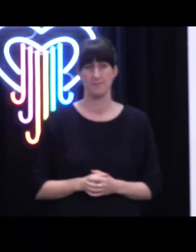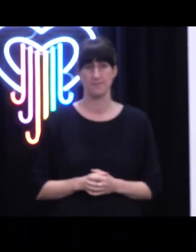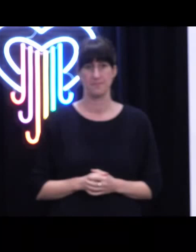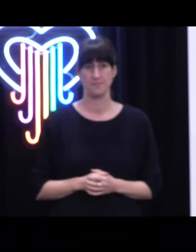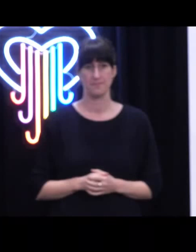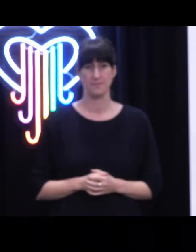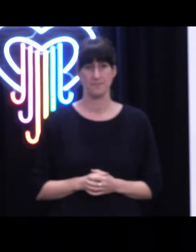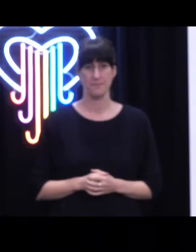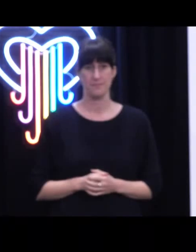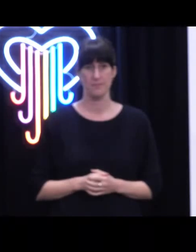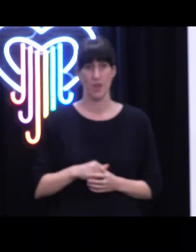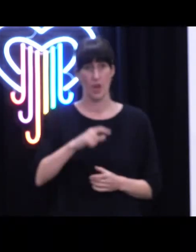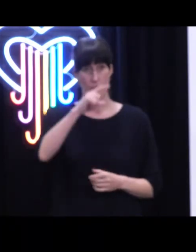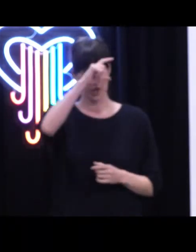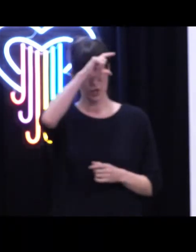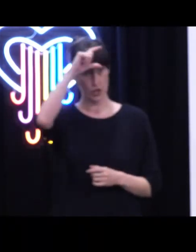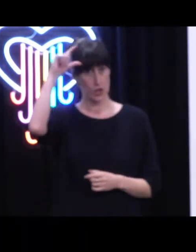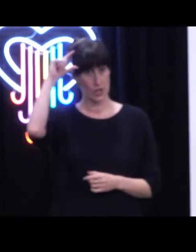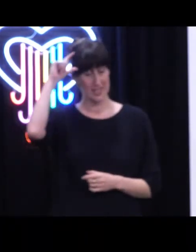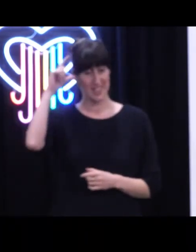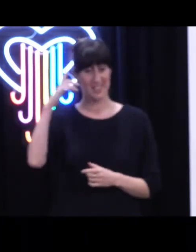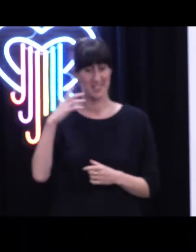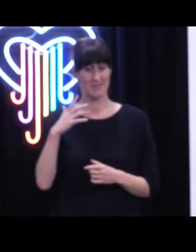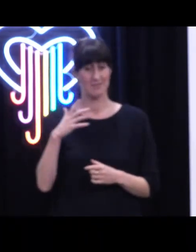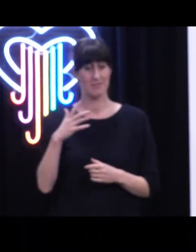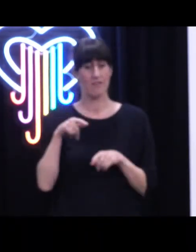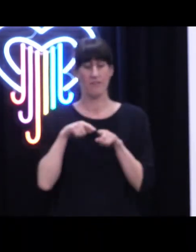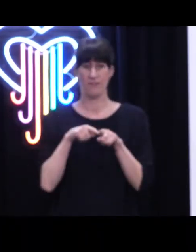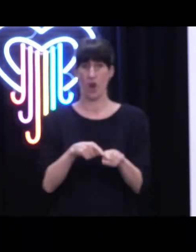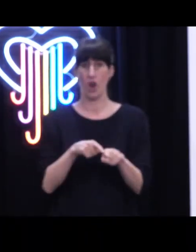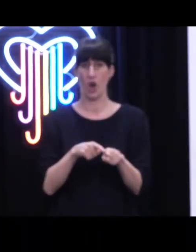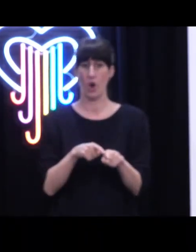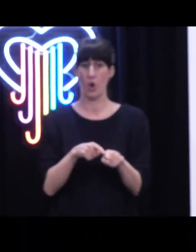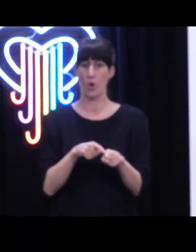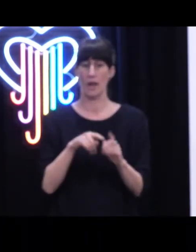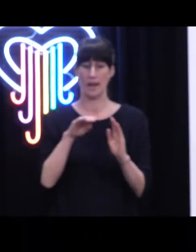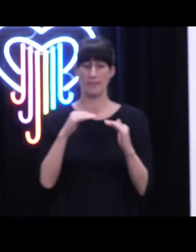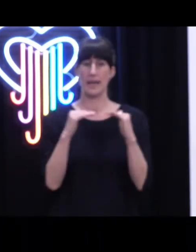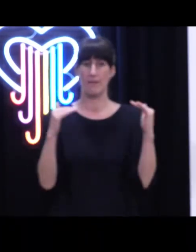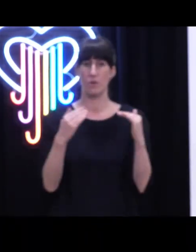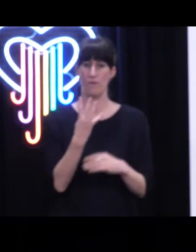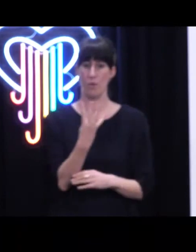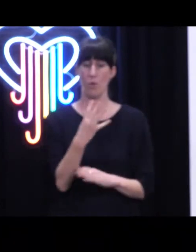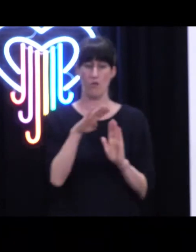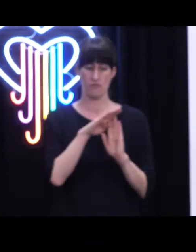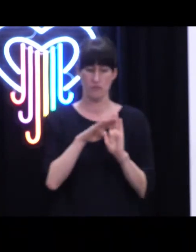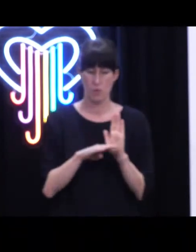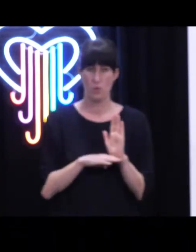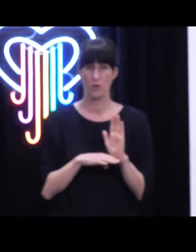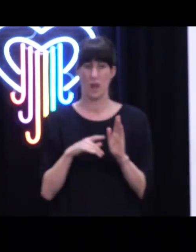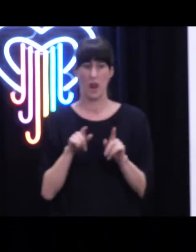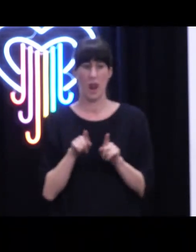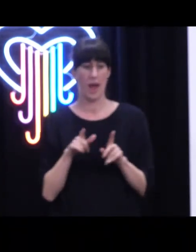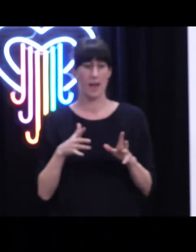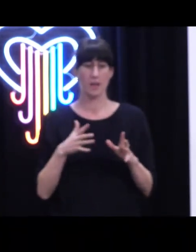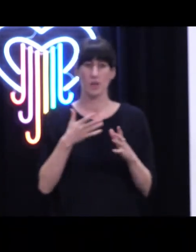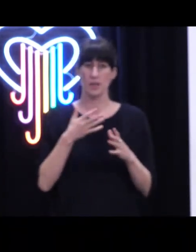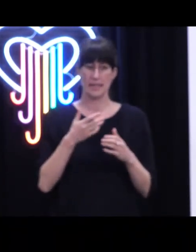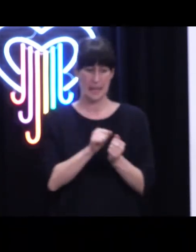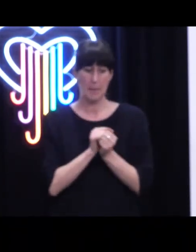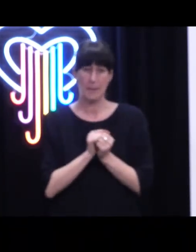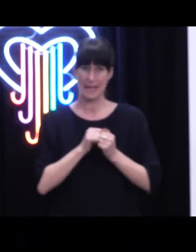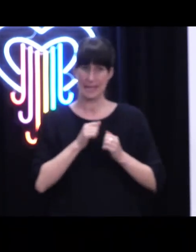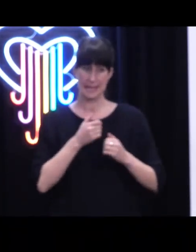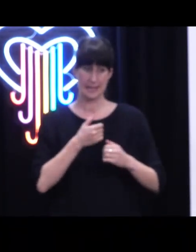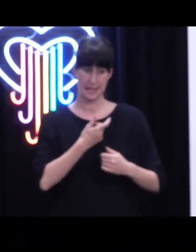District nurses, of course, work to all their Alert Level 4 precautions, and means keeping their patients safe and donning